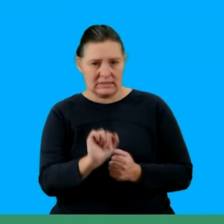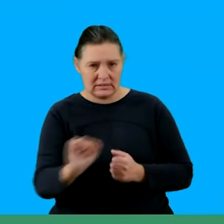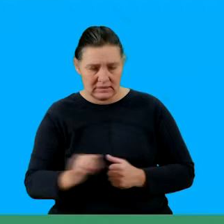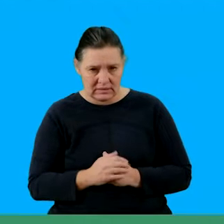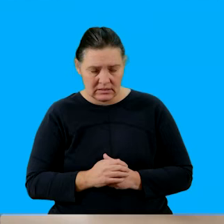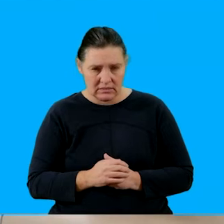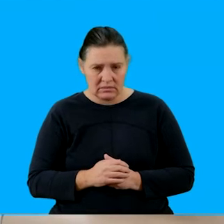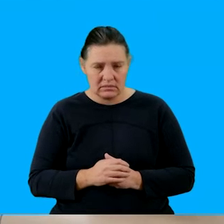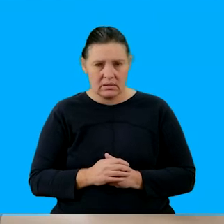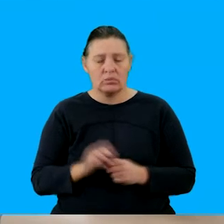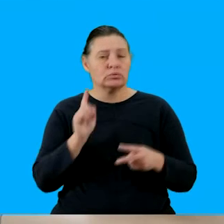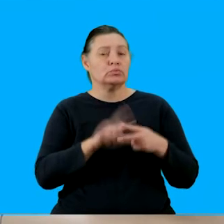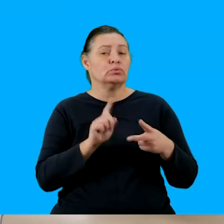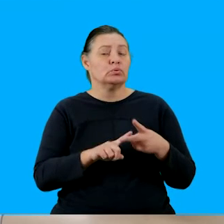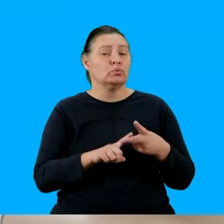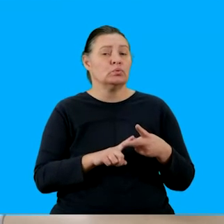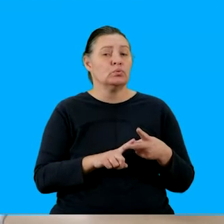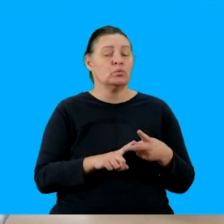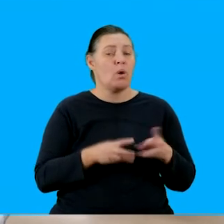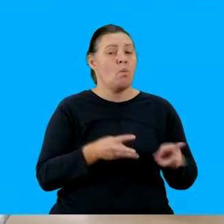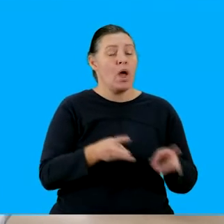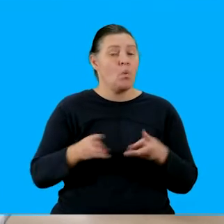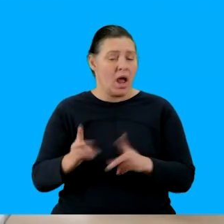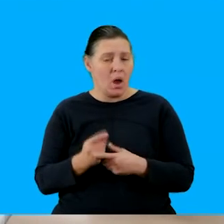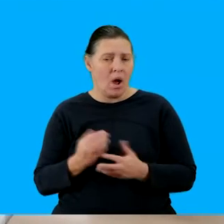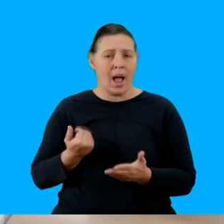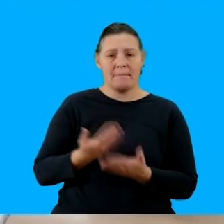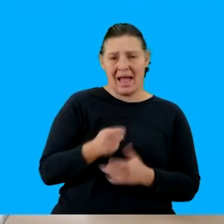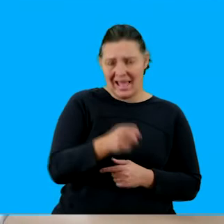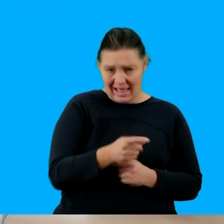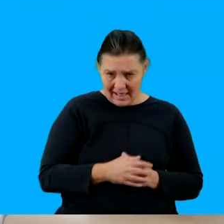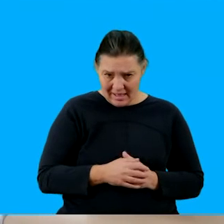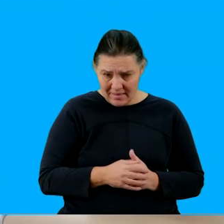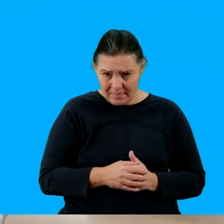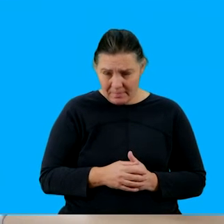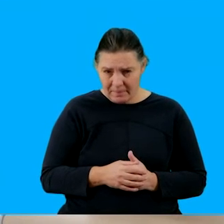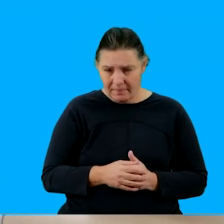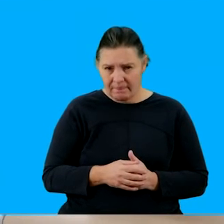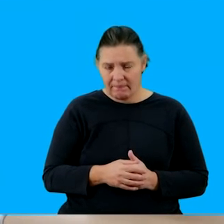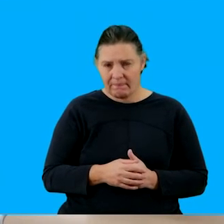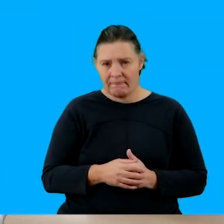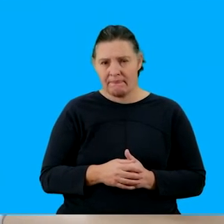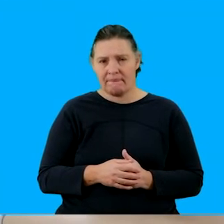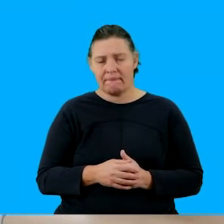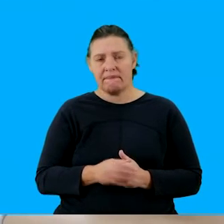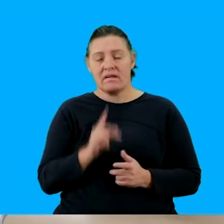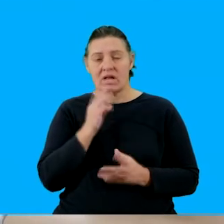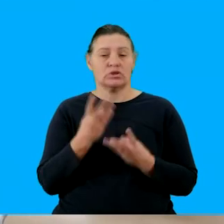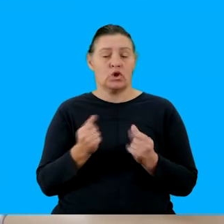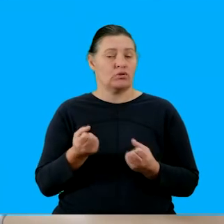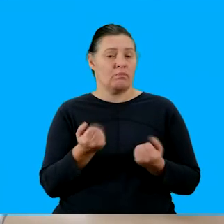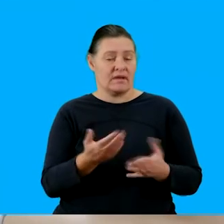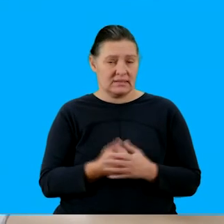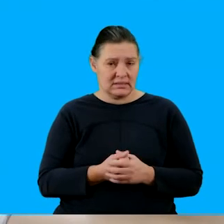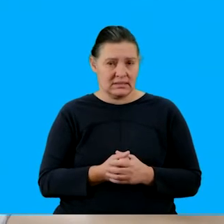product. So which two methods are being applied by Supremo Mining Ltd there? And I will provide the solutions